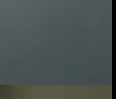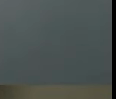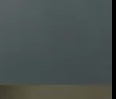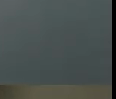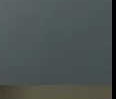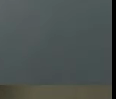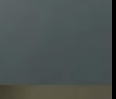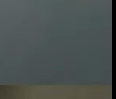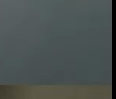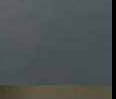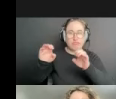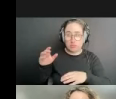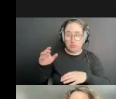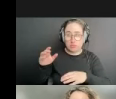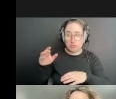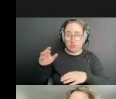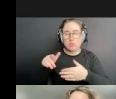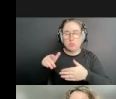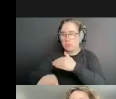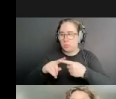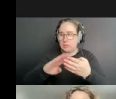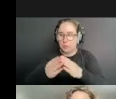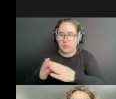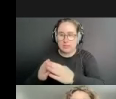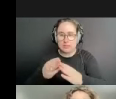community and sharing this knowledge